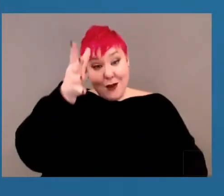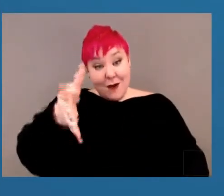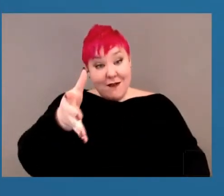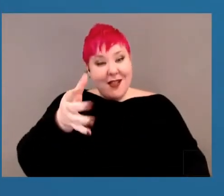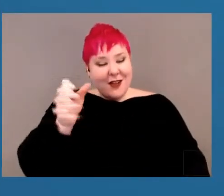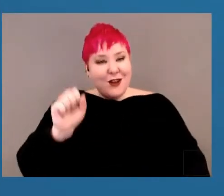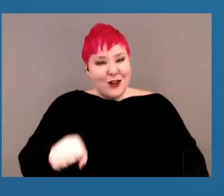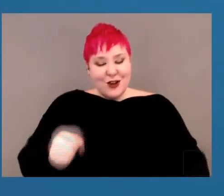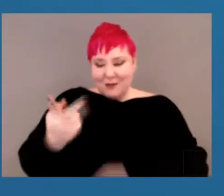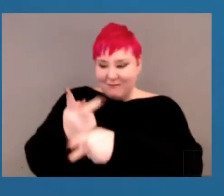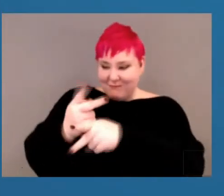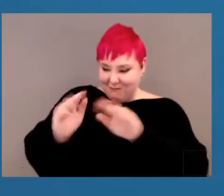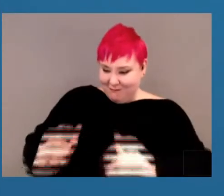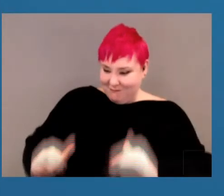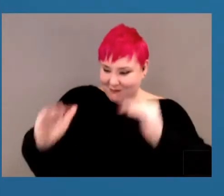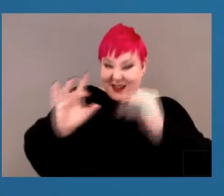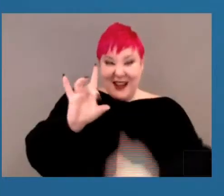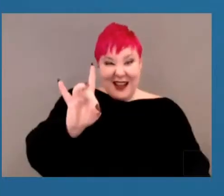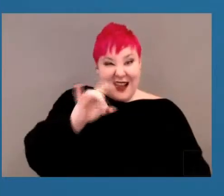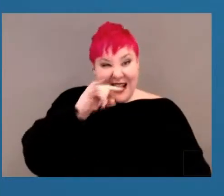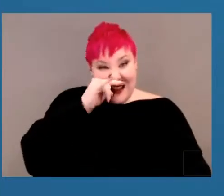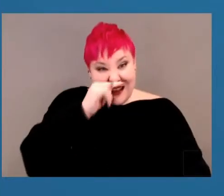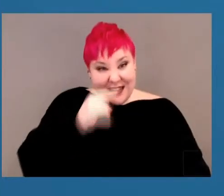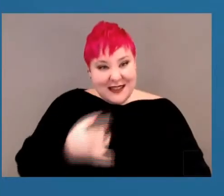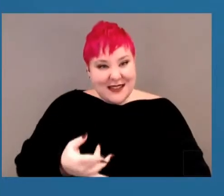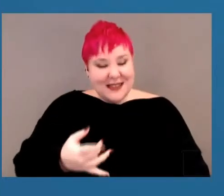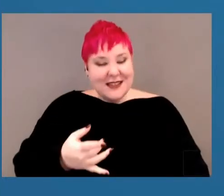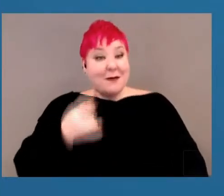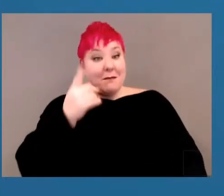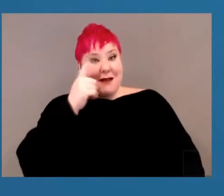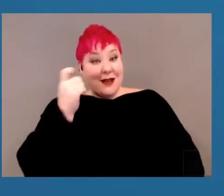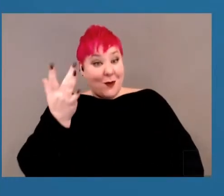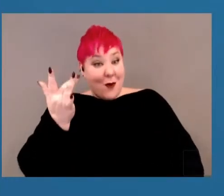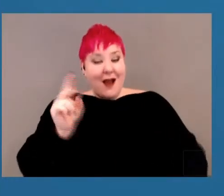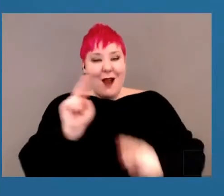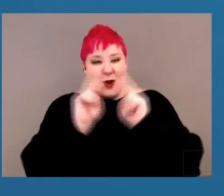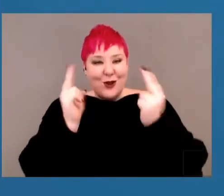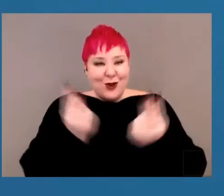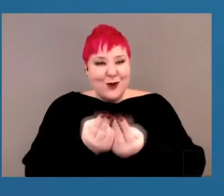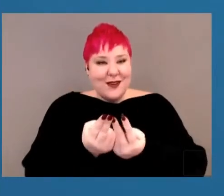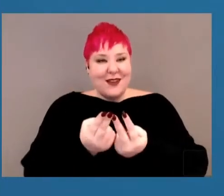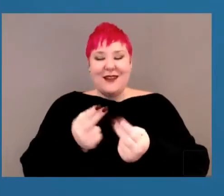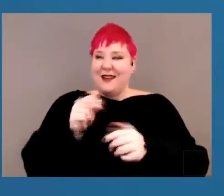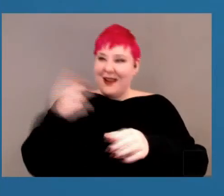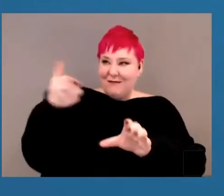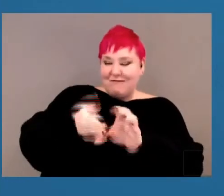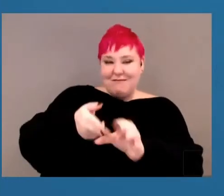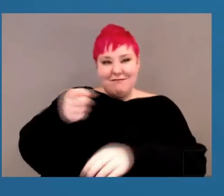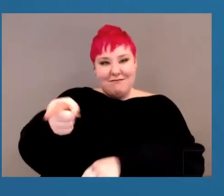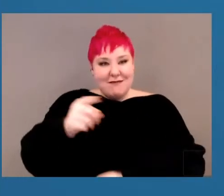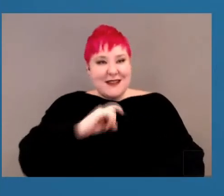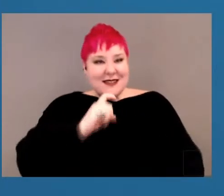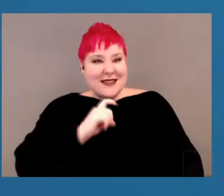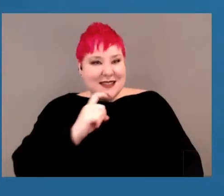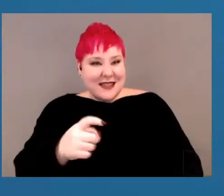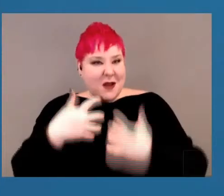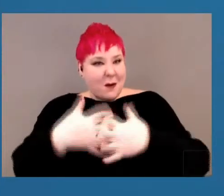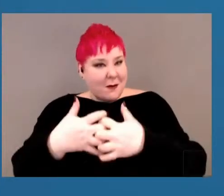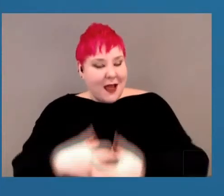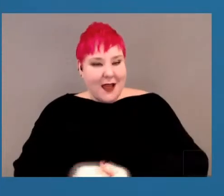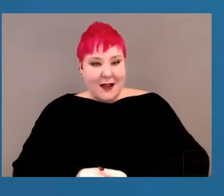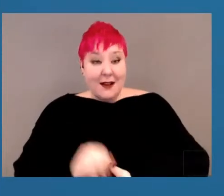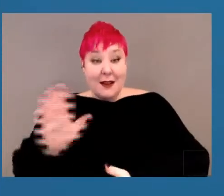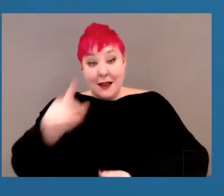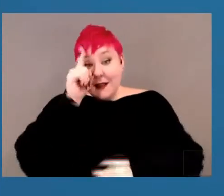kids in a tiny house, but he had a union card and a job at the steel plant. And his brother Tommy was an iron worker who would